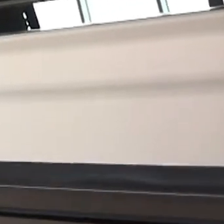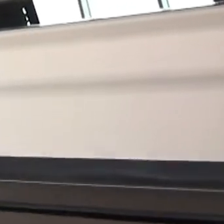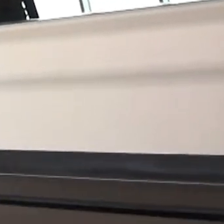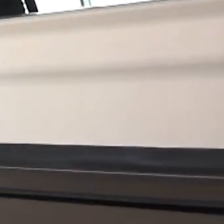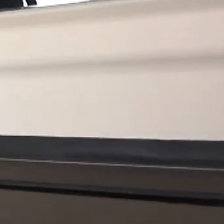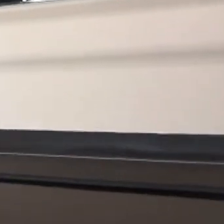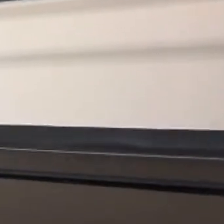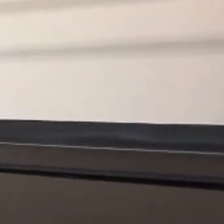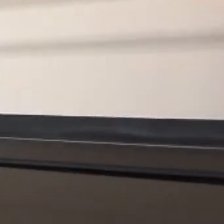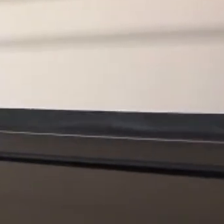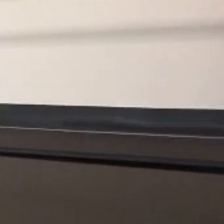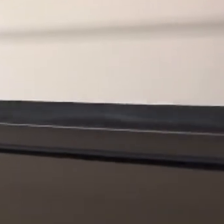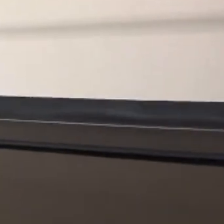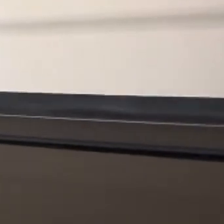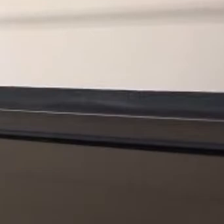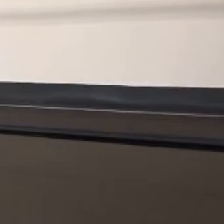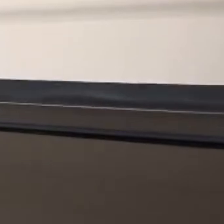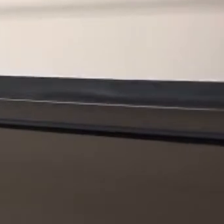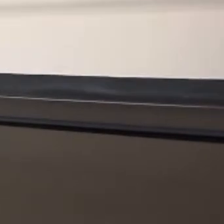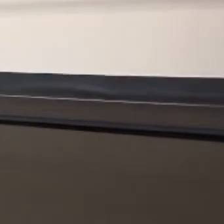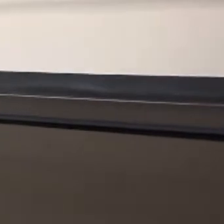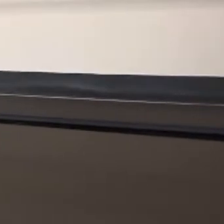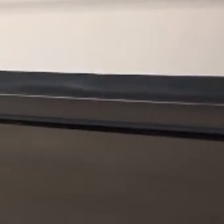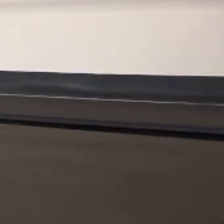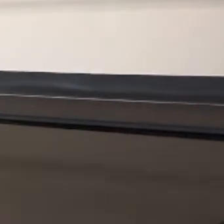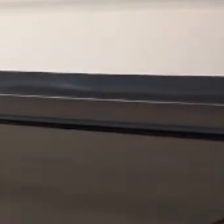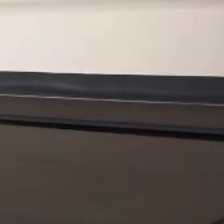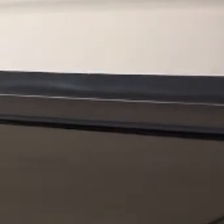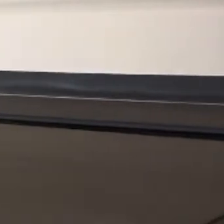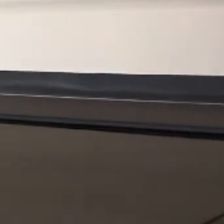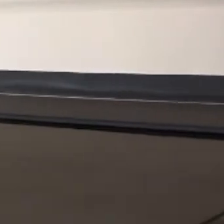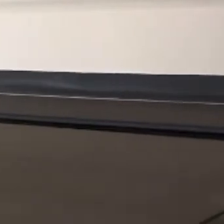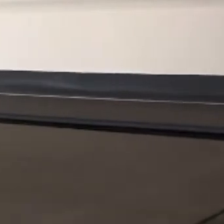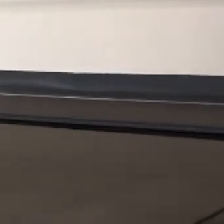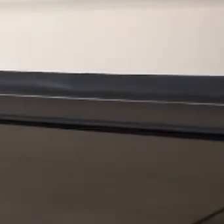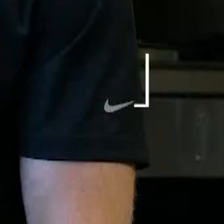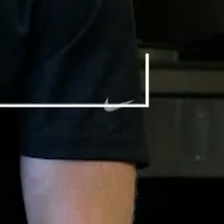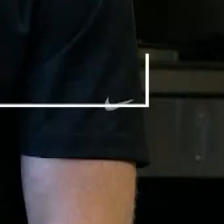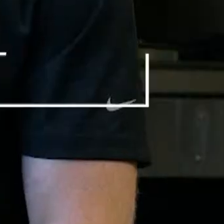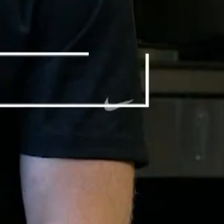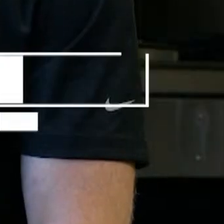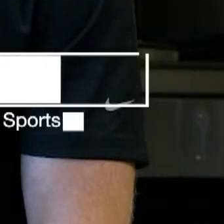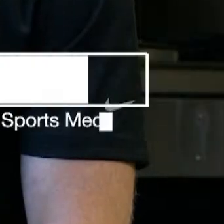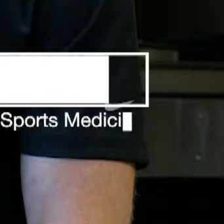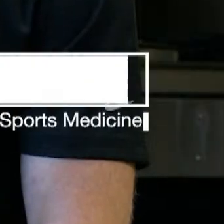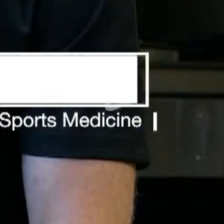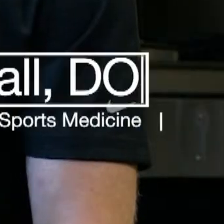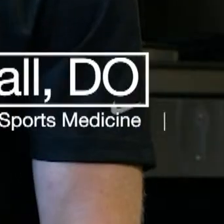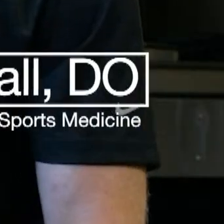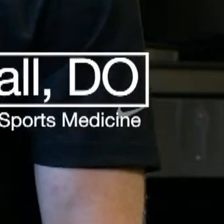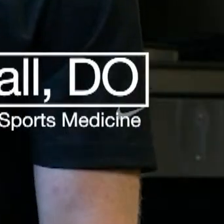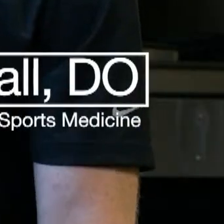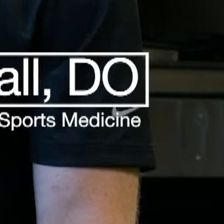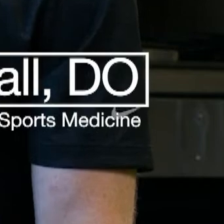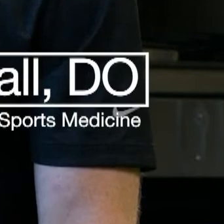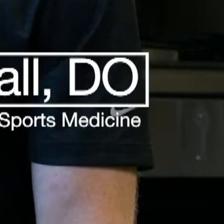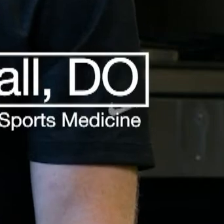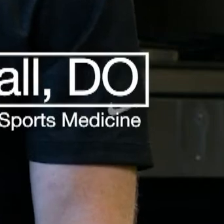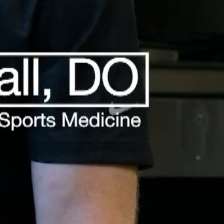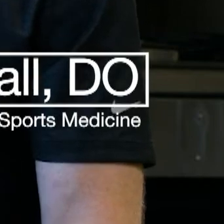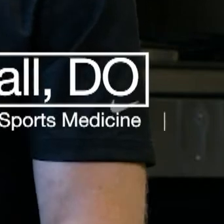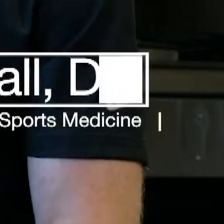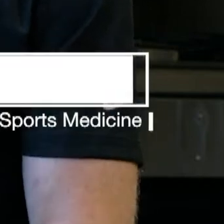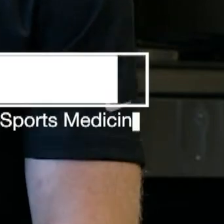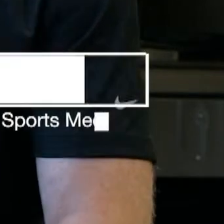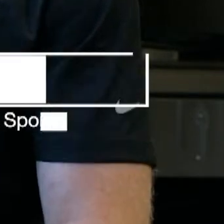performance training actually transfers to what you're doing in your sport. Sports medicine and sports performance work together to really tie up or complete